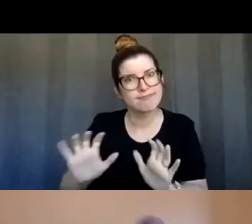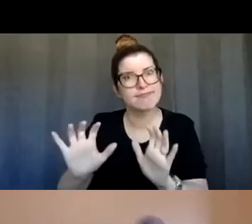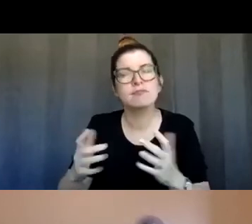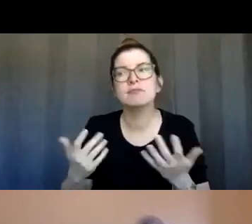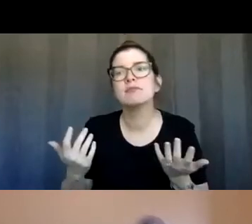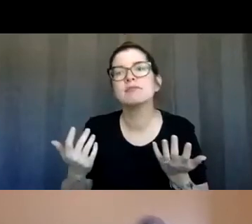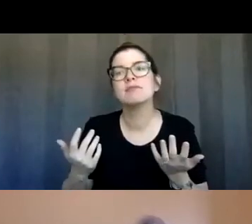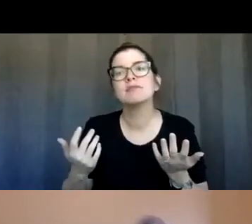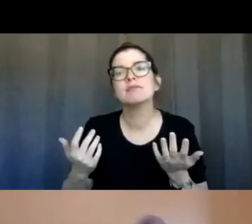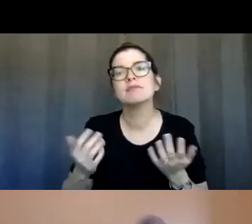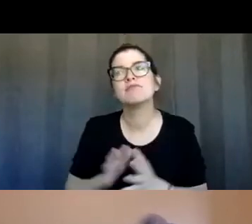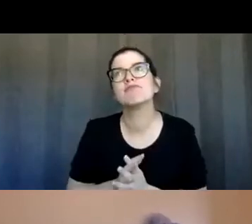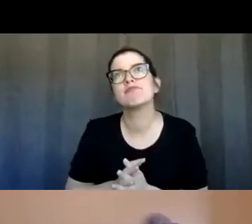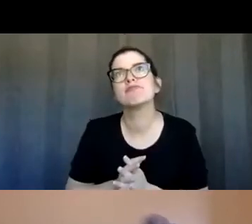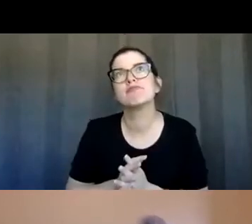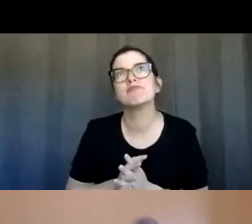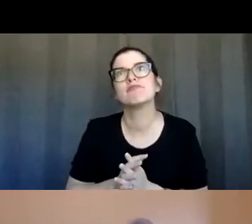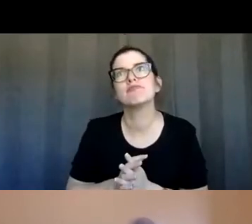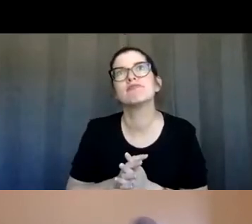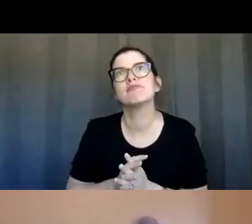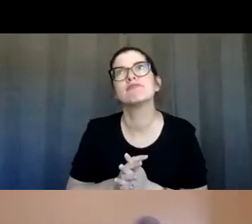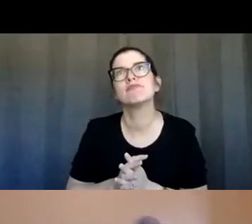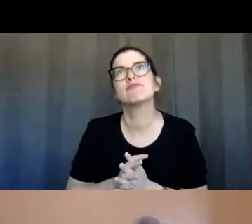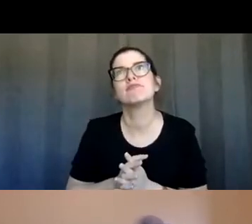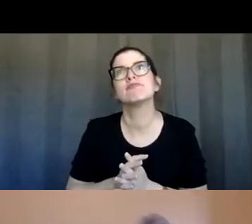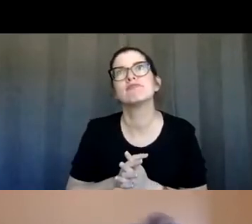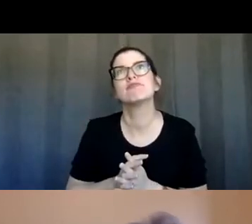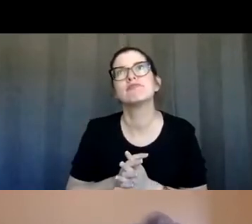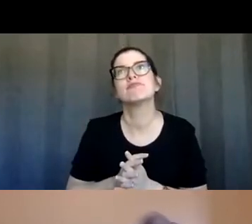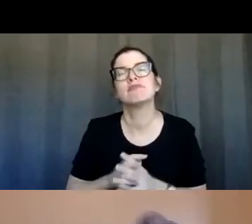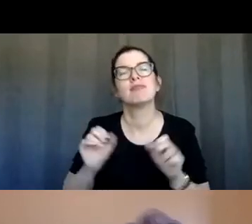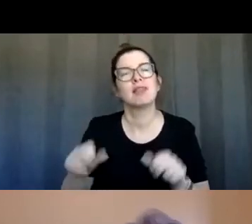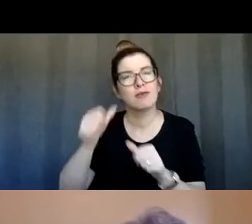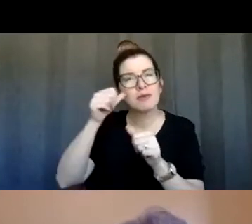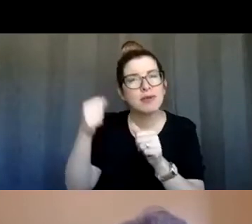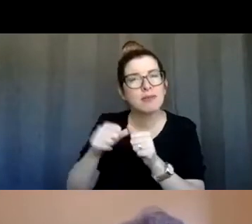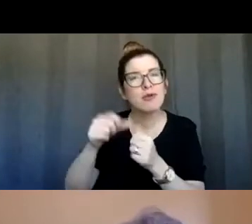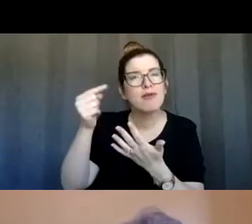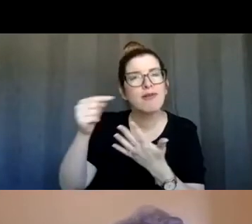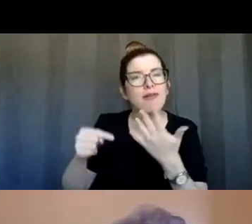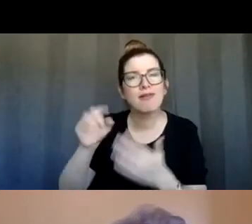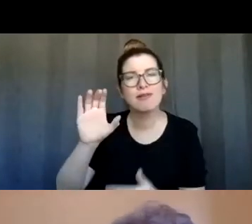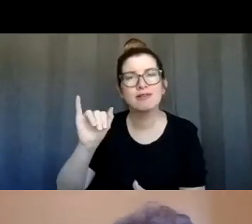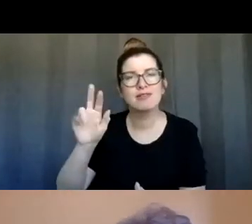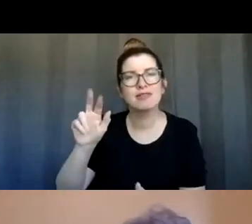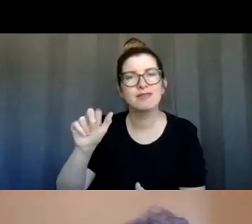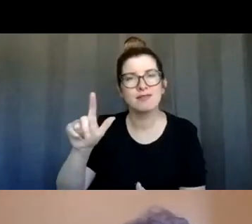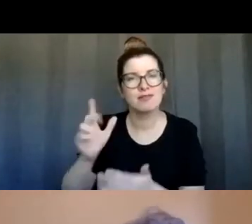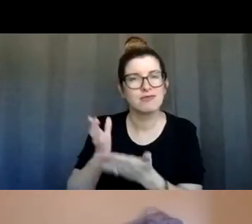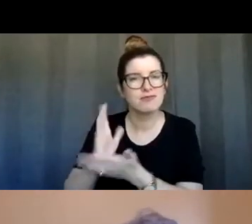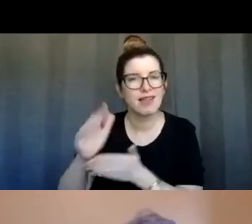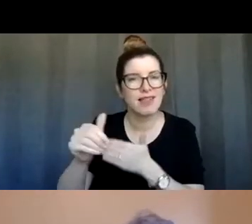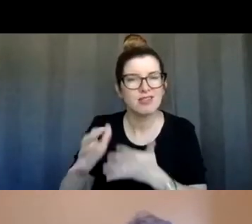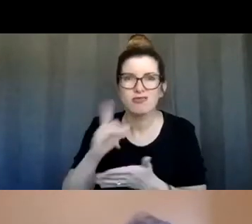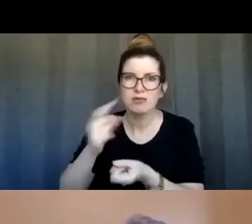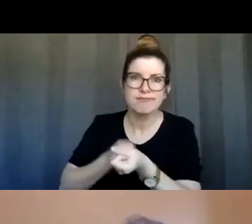know, I can remember the civil rights leaders at that time that supported my mother, you know, and I'm